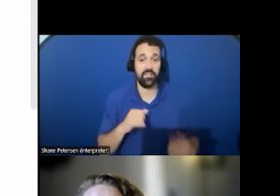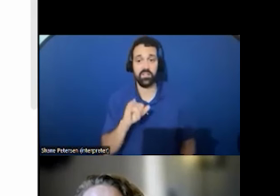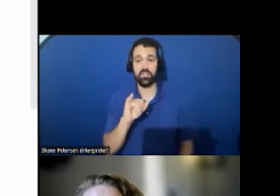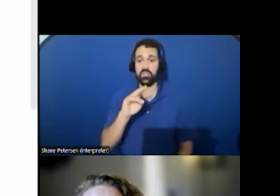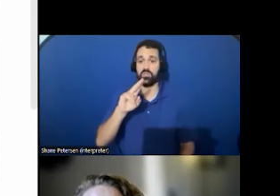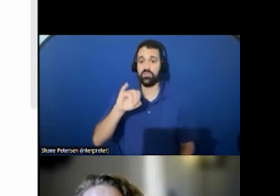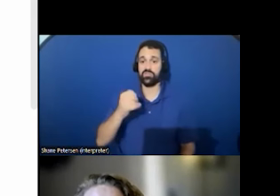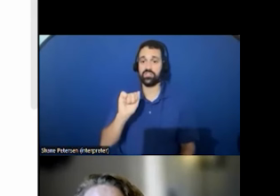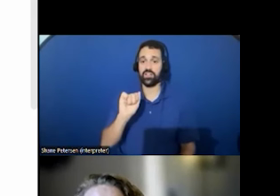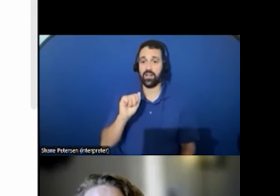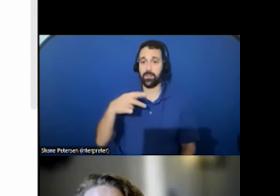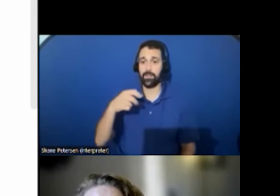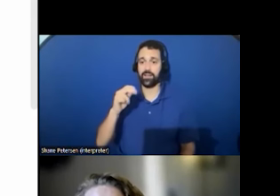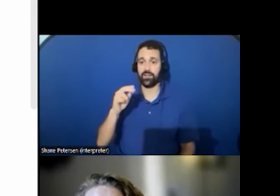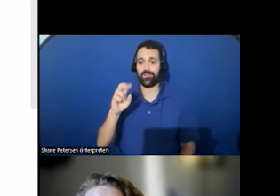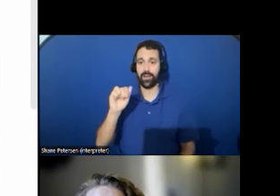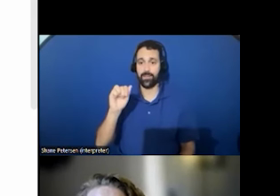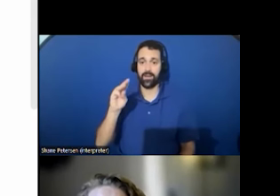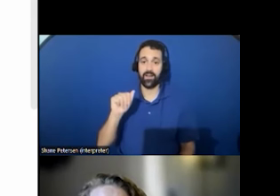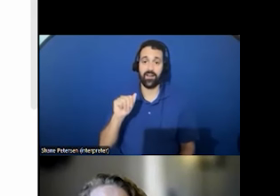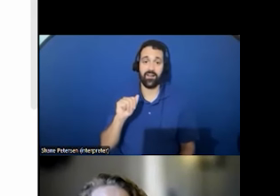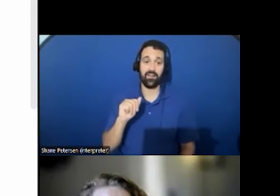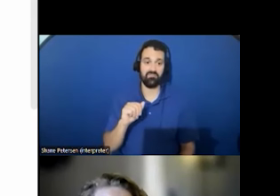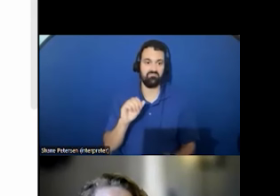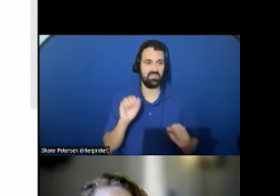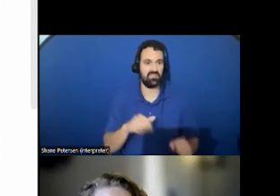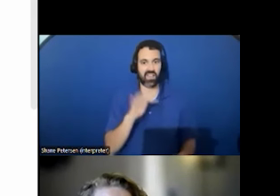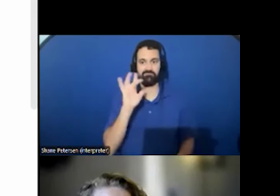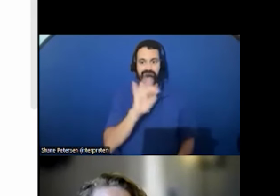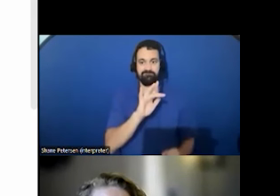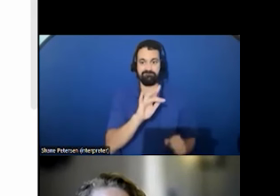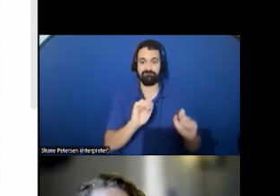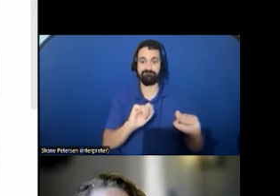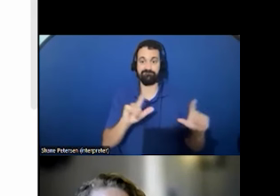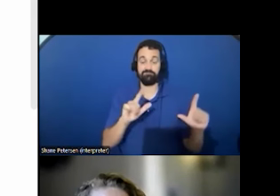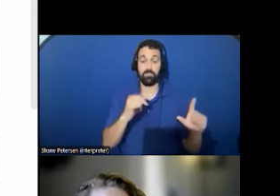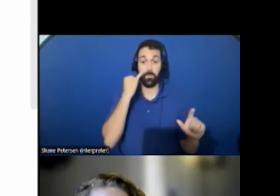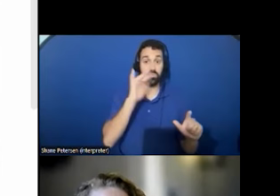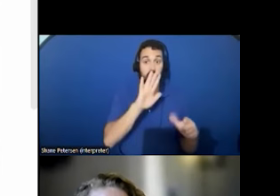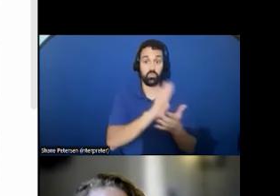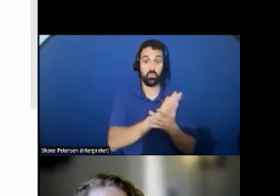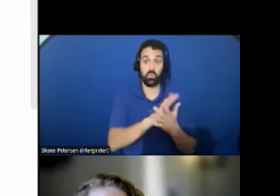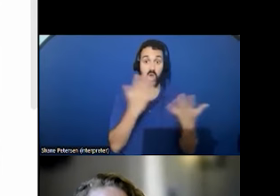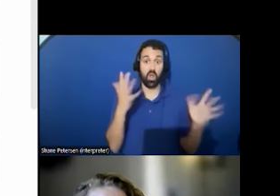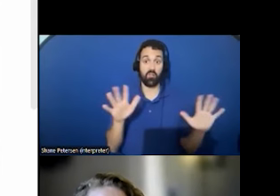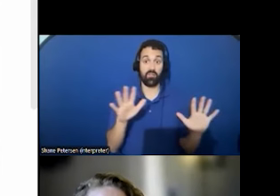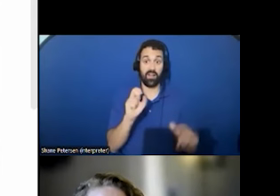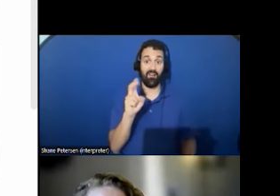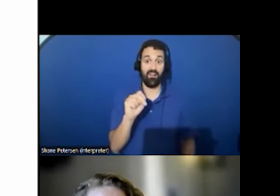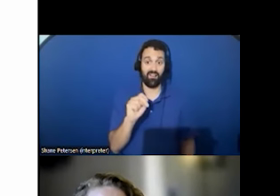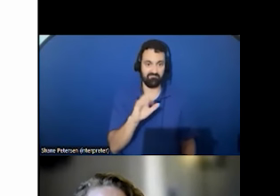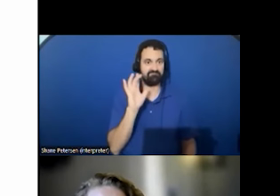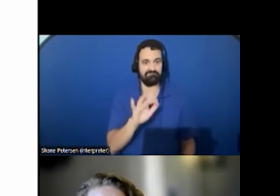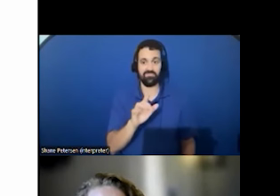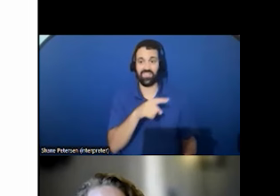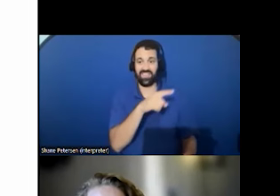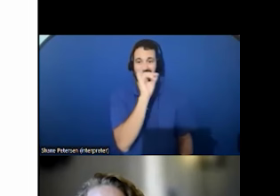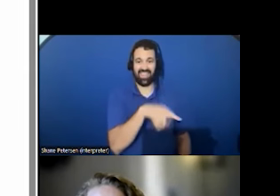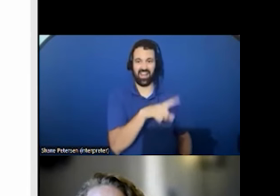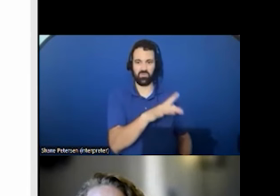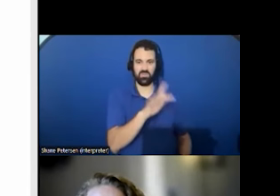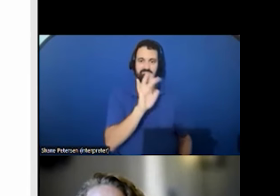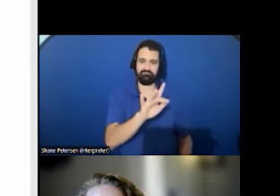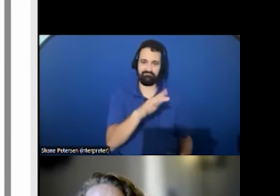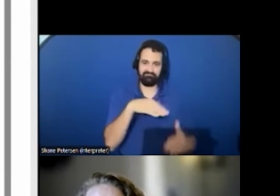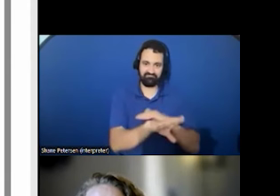course navigation that you can enable if it is turned on at your school. So I am going to go in this way